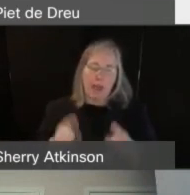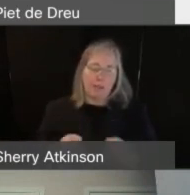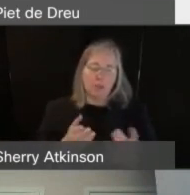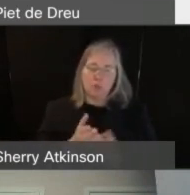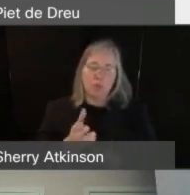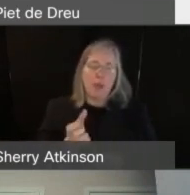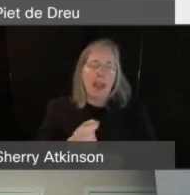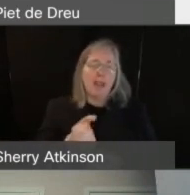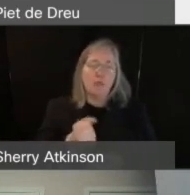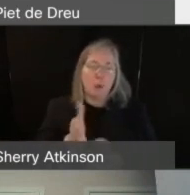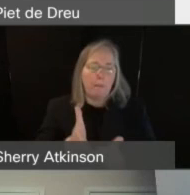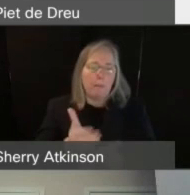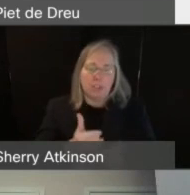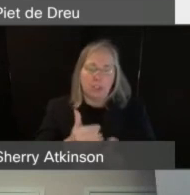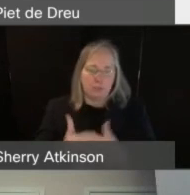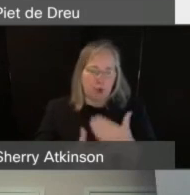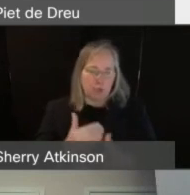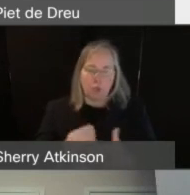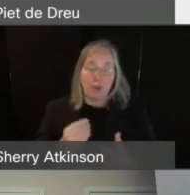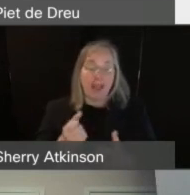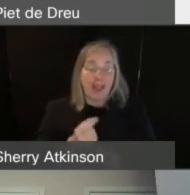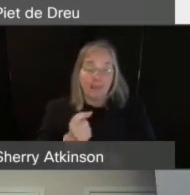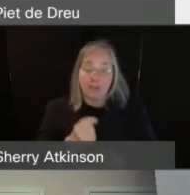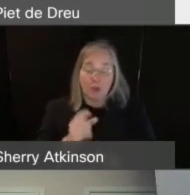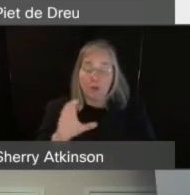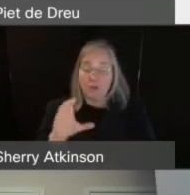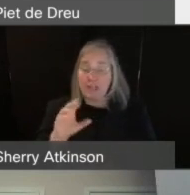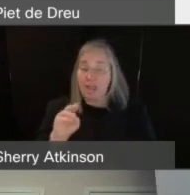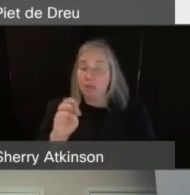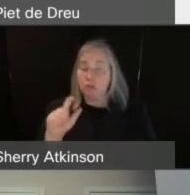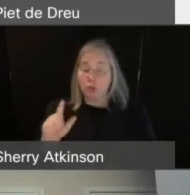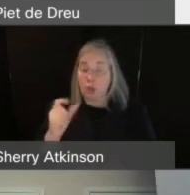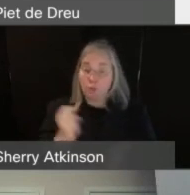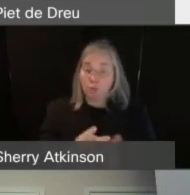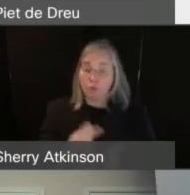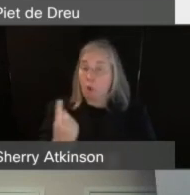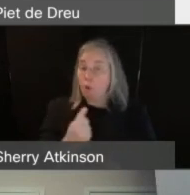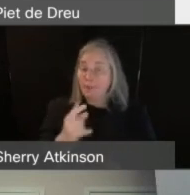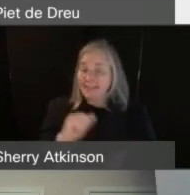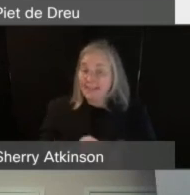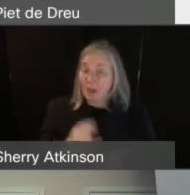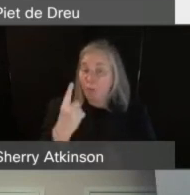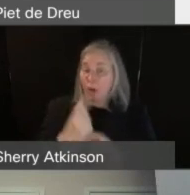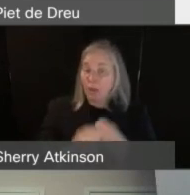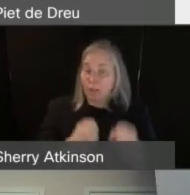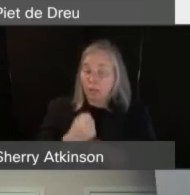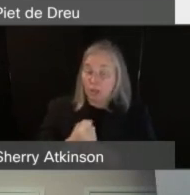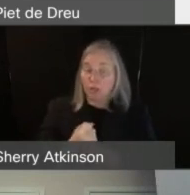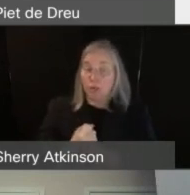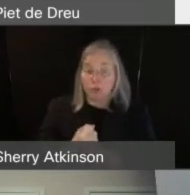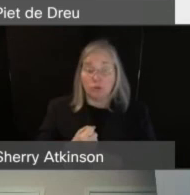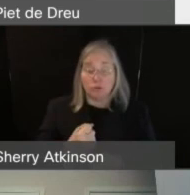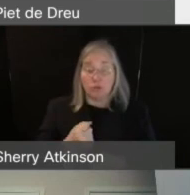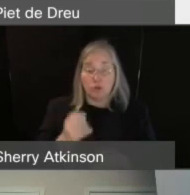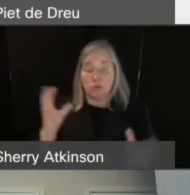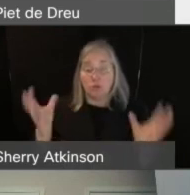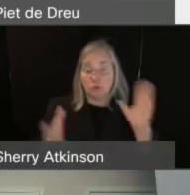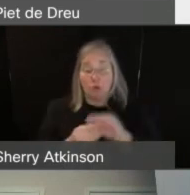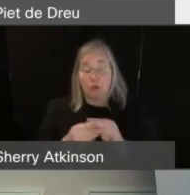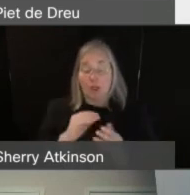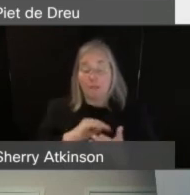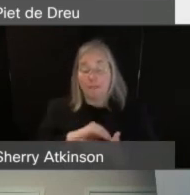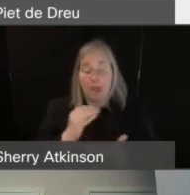budget process. So every year the council approves only that year's CIP total amount. Future years is for